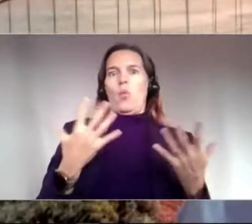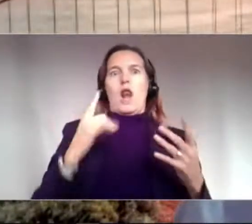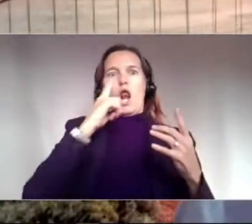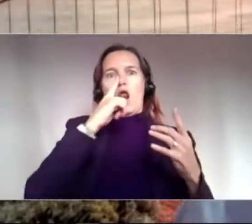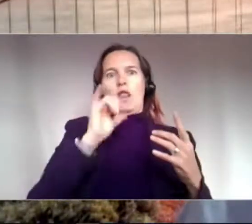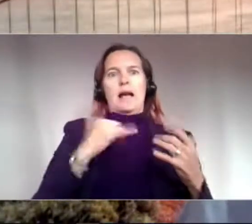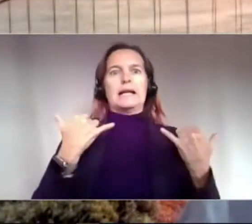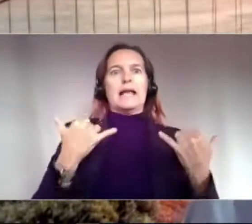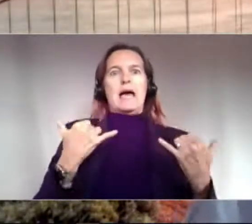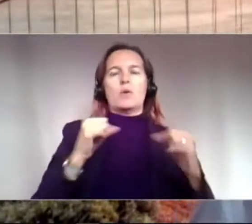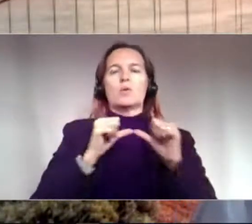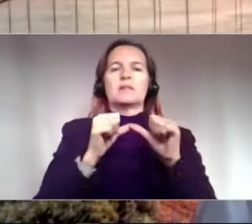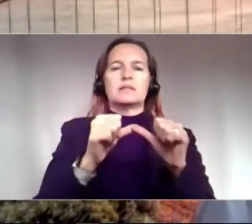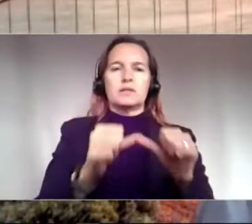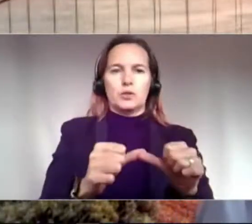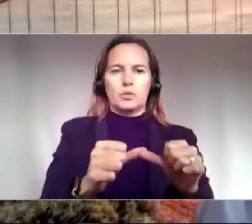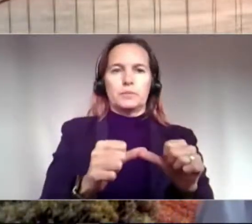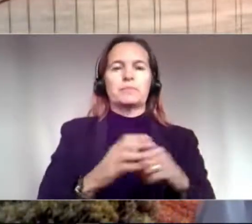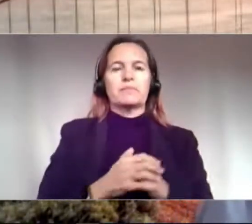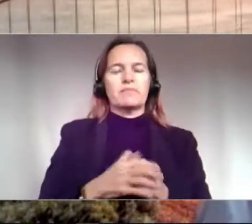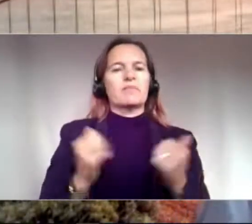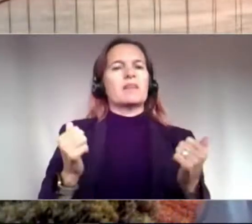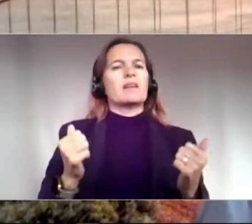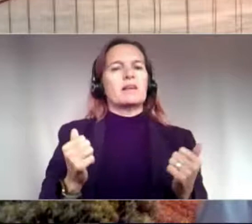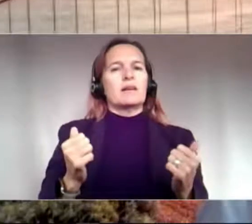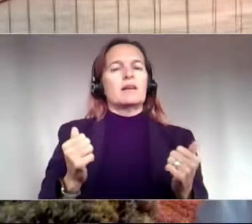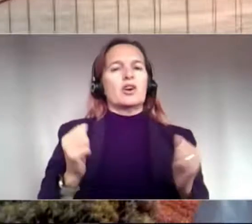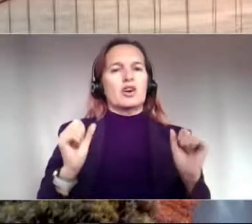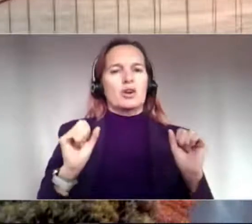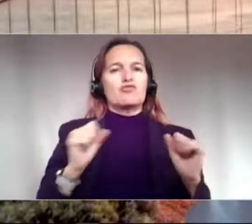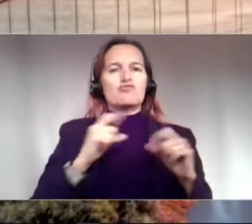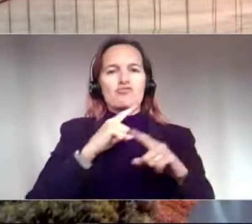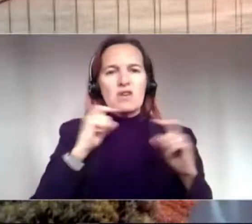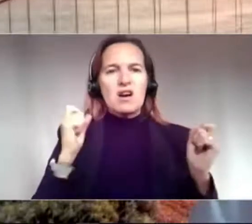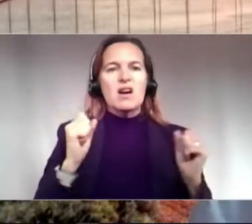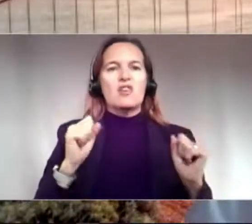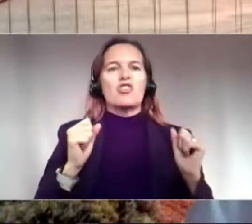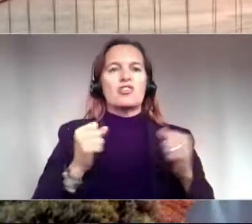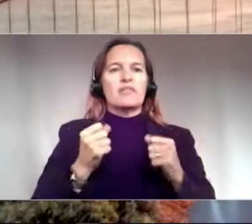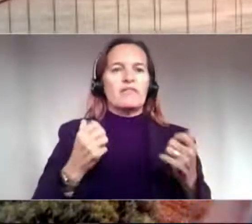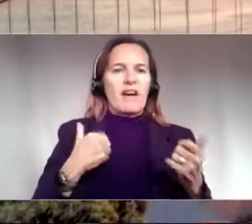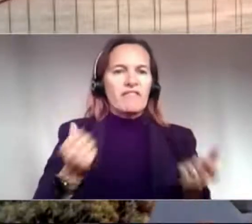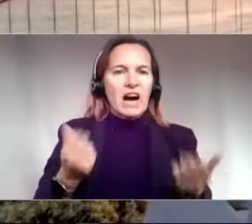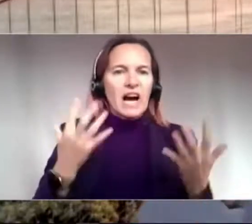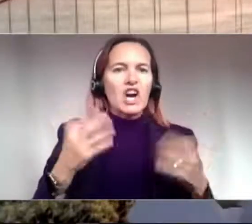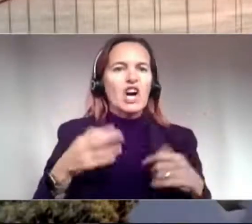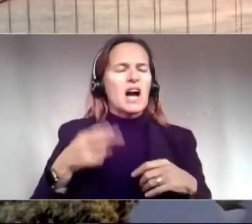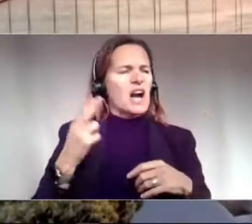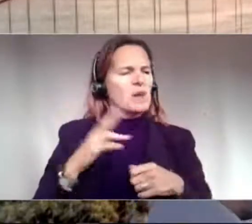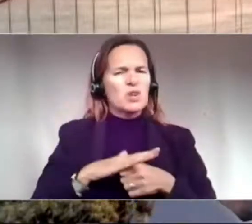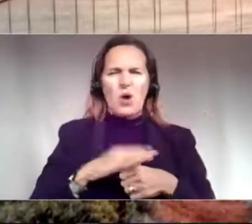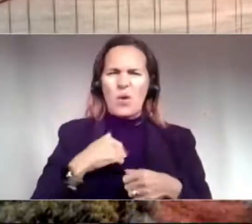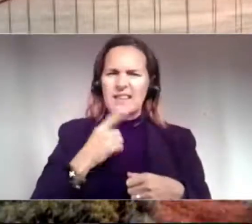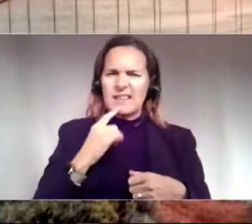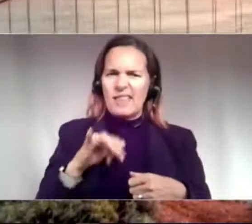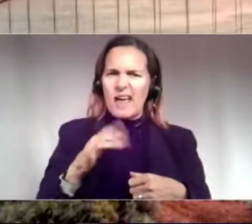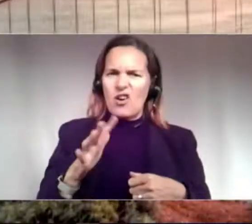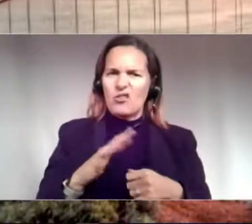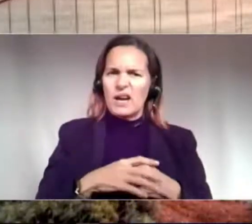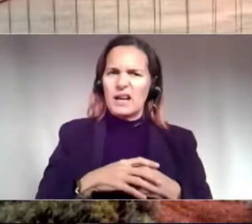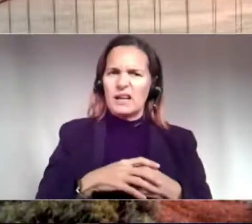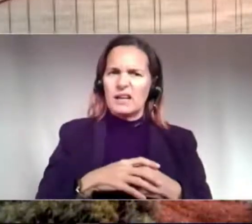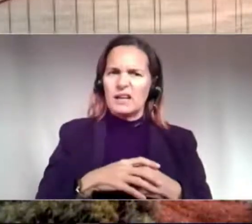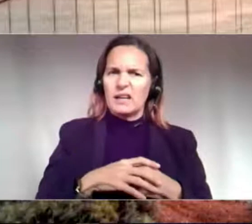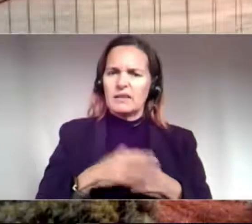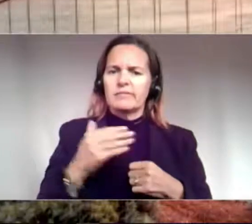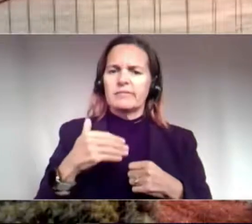Extreme fire weather conditions with persistent high pressure. No, I've said that already. Consecutive days of warm, dry